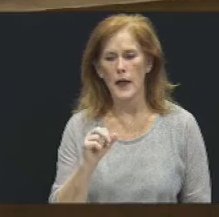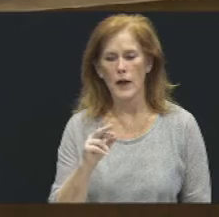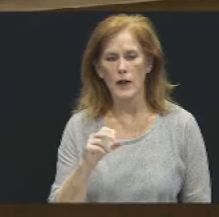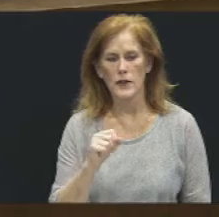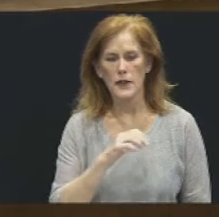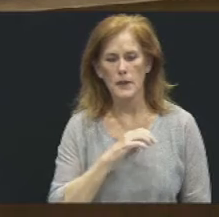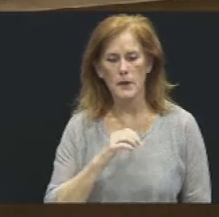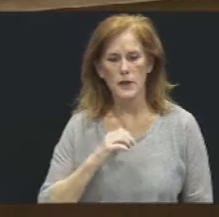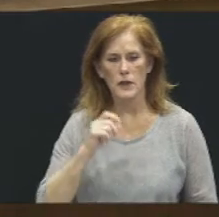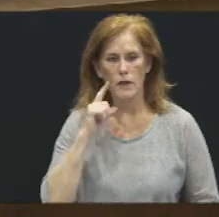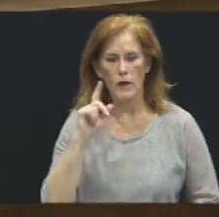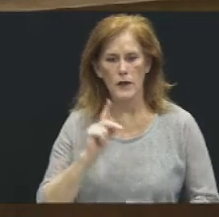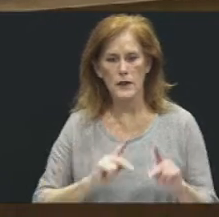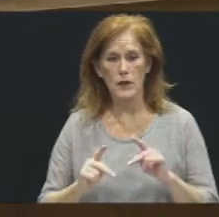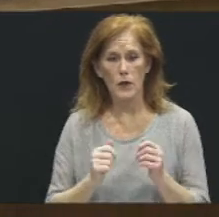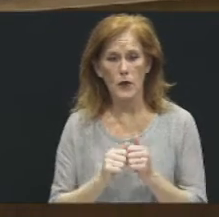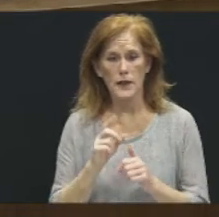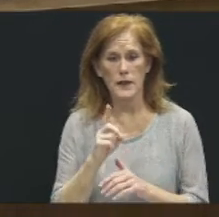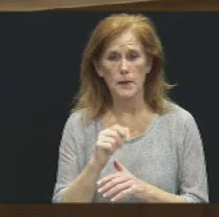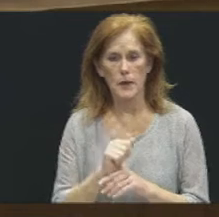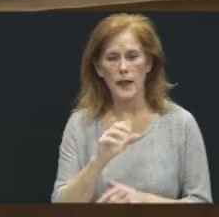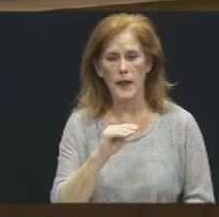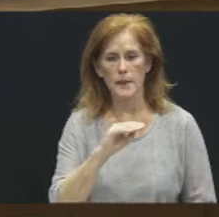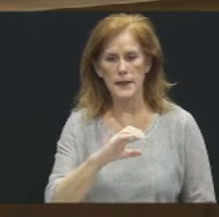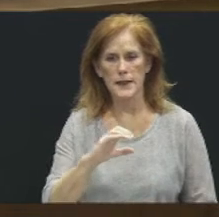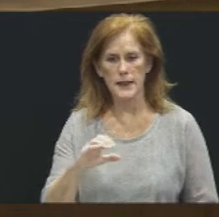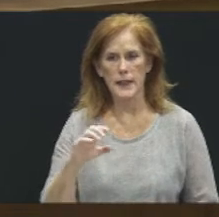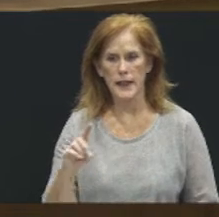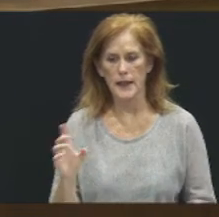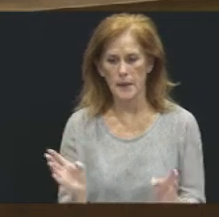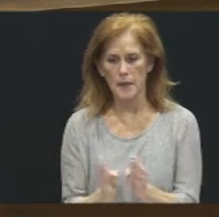with Disabilities meeting.